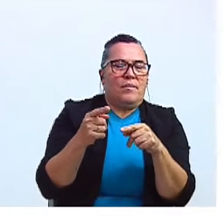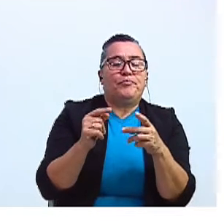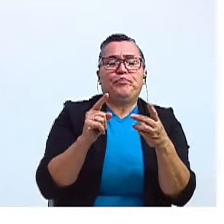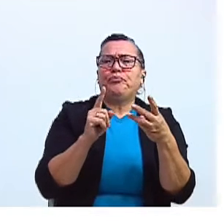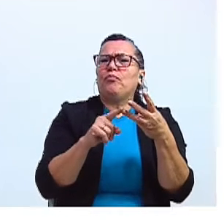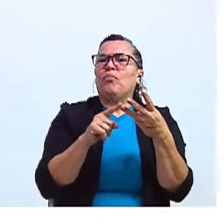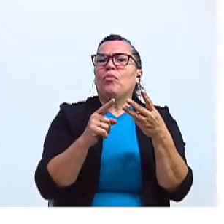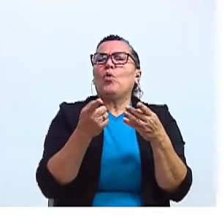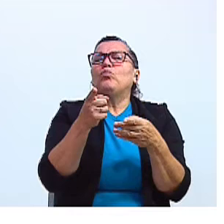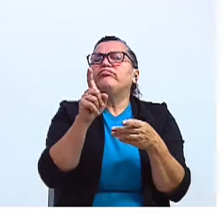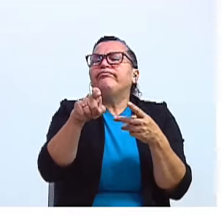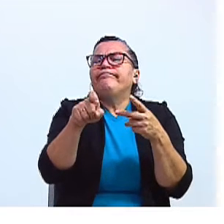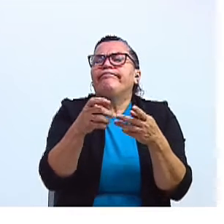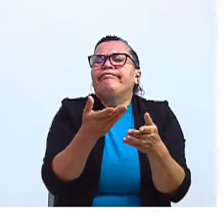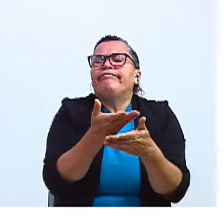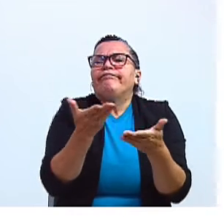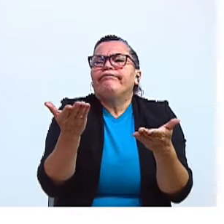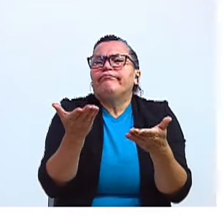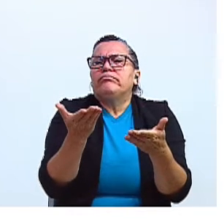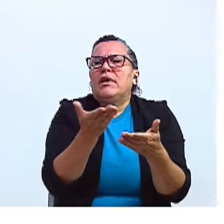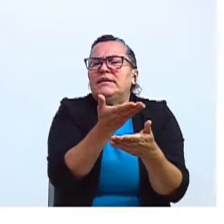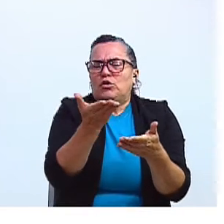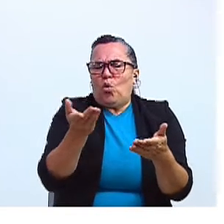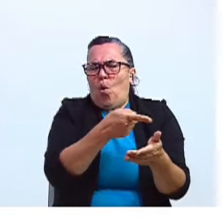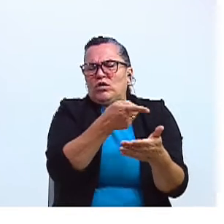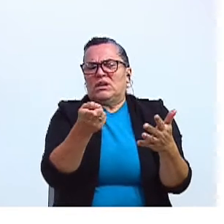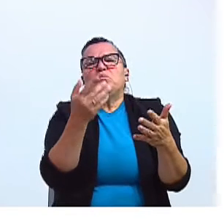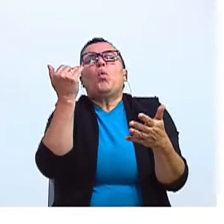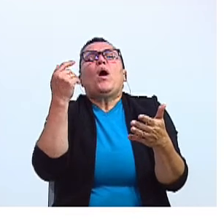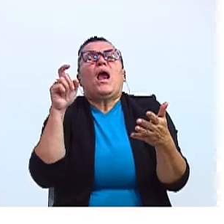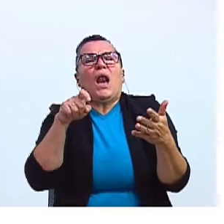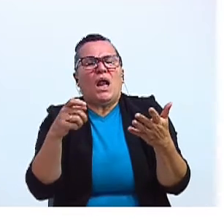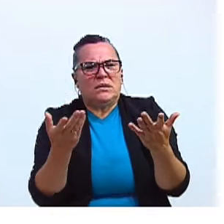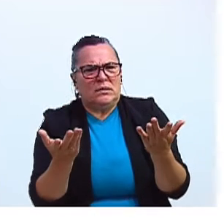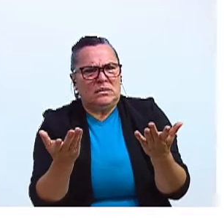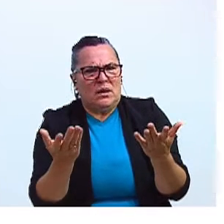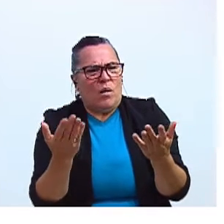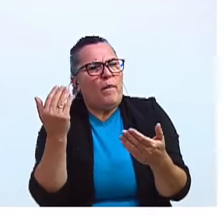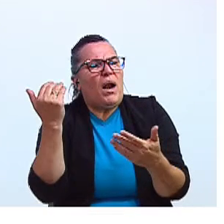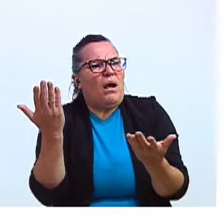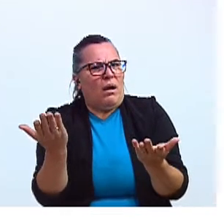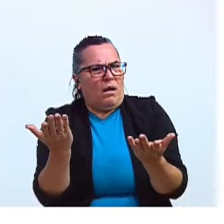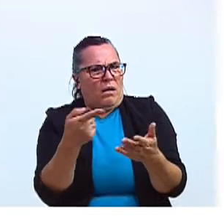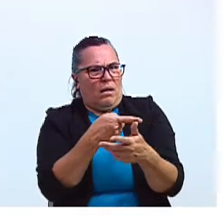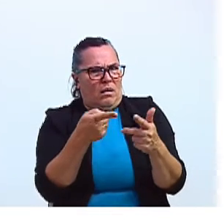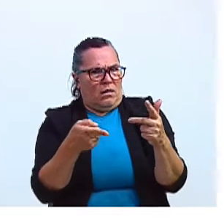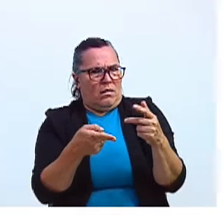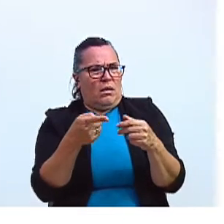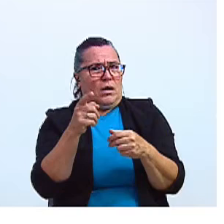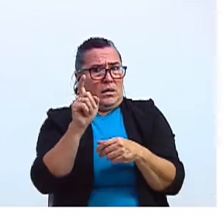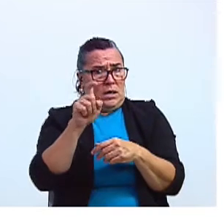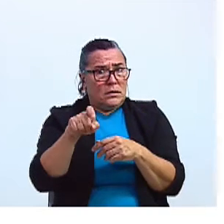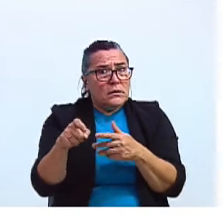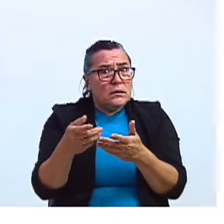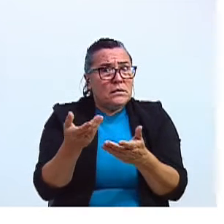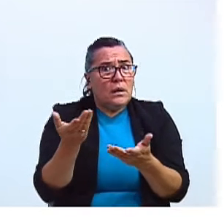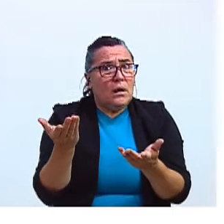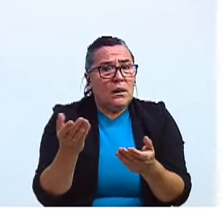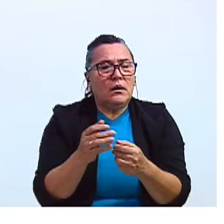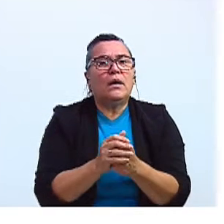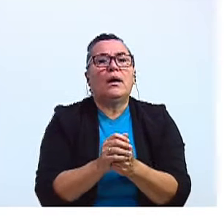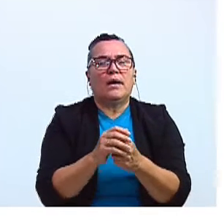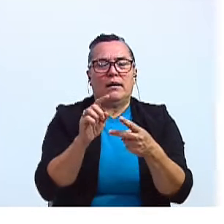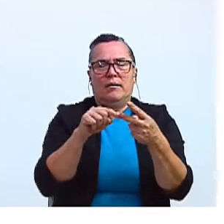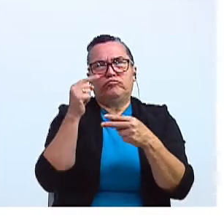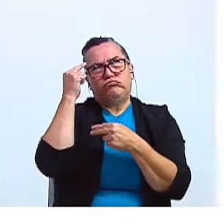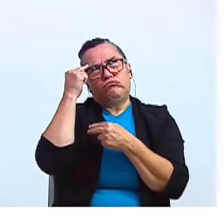why do you need these things? Oh, very good. Why do you need these things?